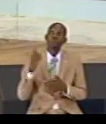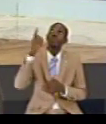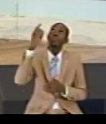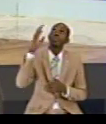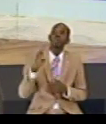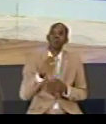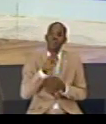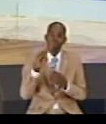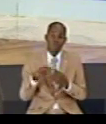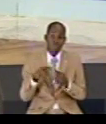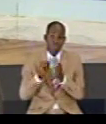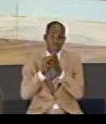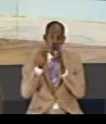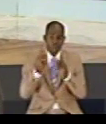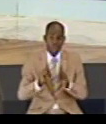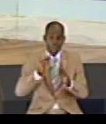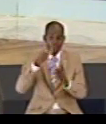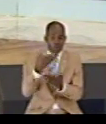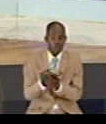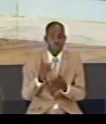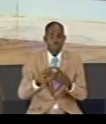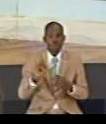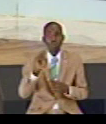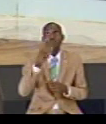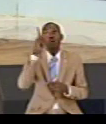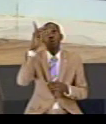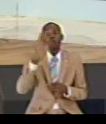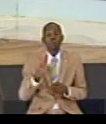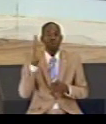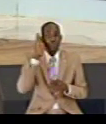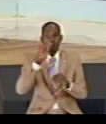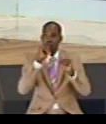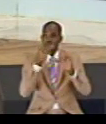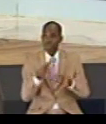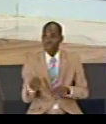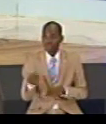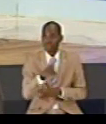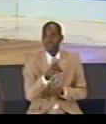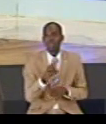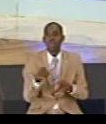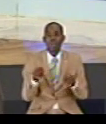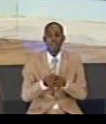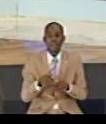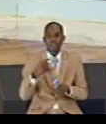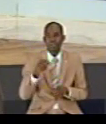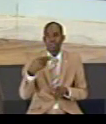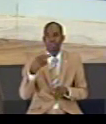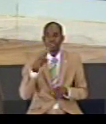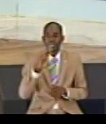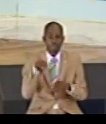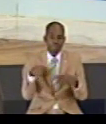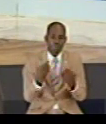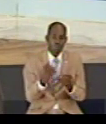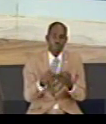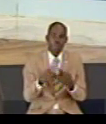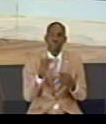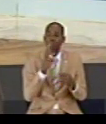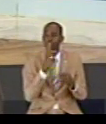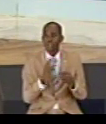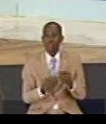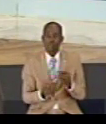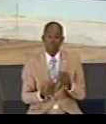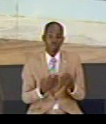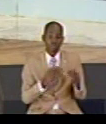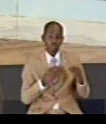gets to the place when God will bless him. Like the heart gets to the water brooks, he stays there,